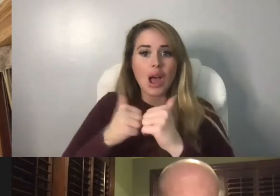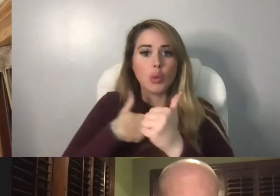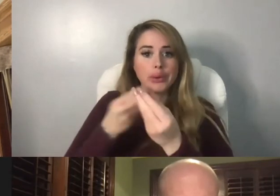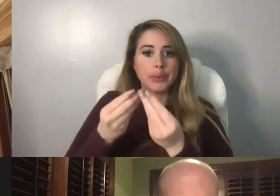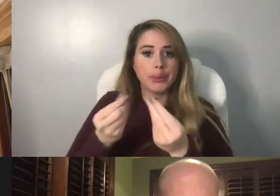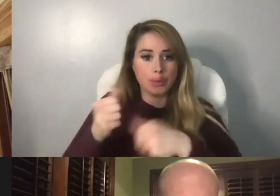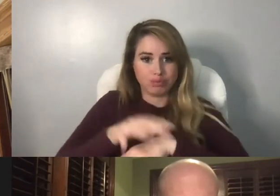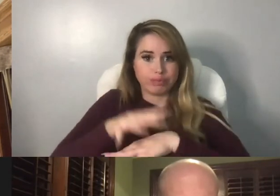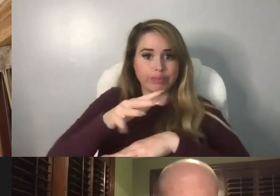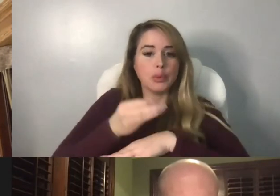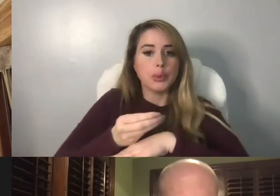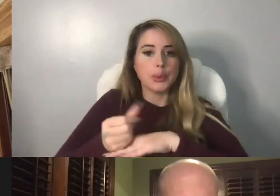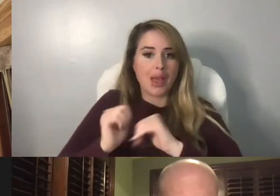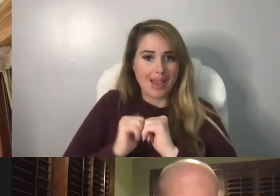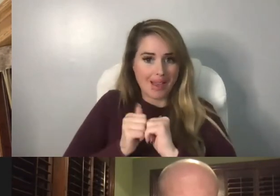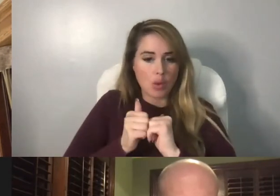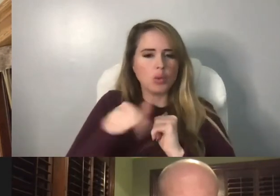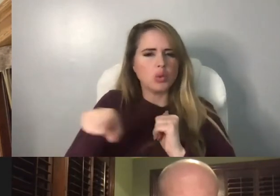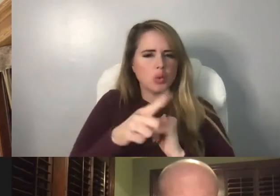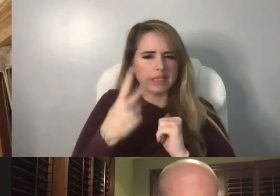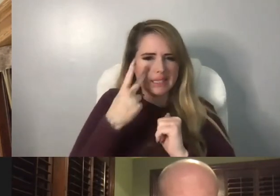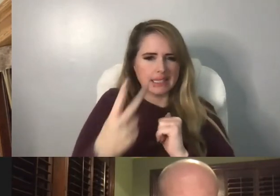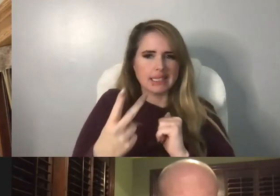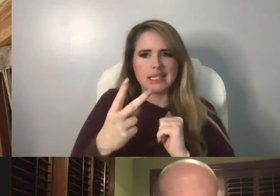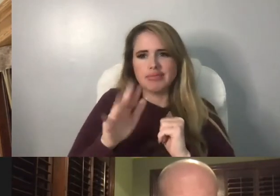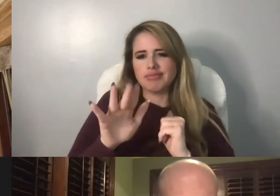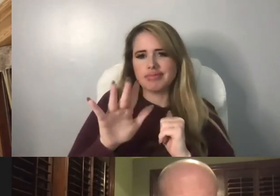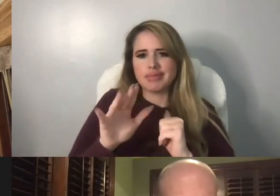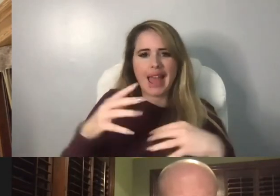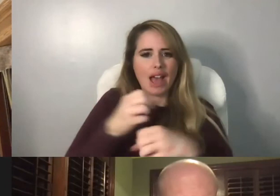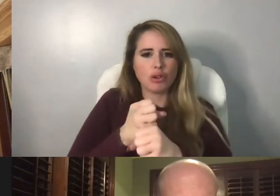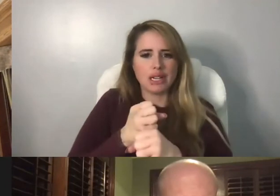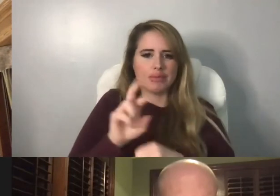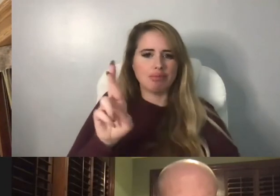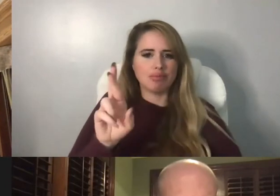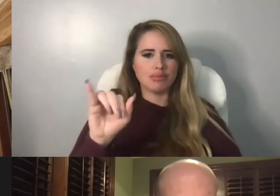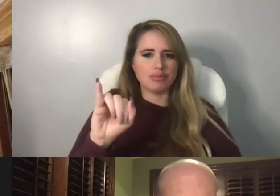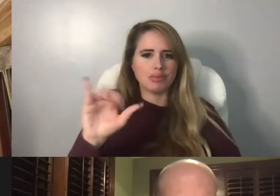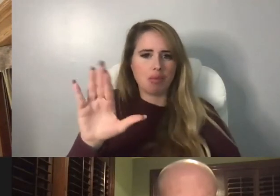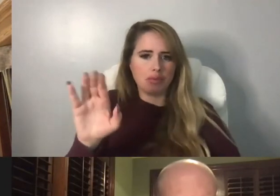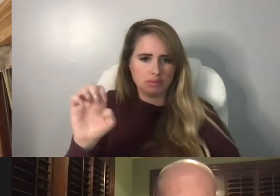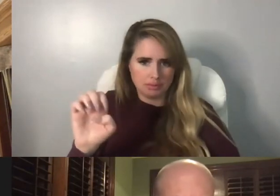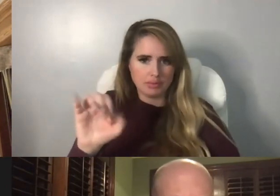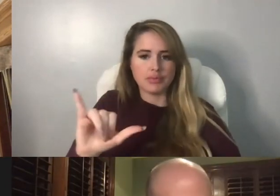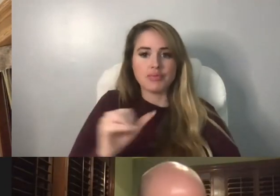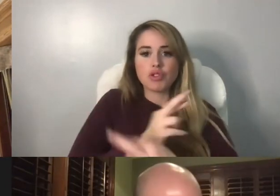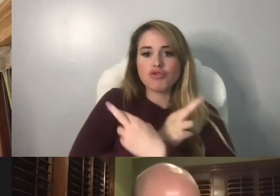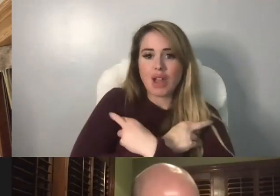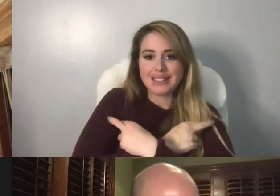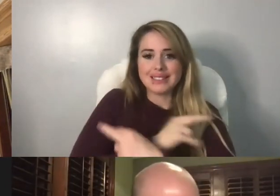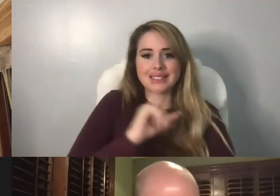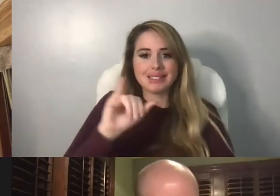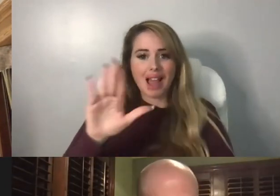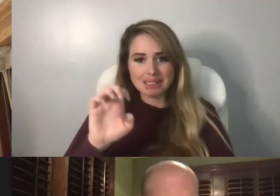sure you've seen the acronym RICE. So rest, ice, compression,